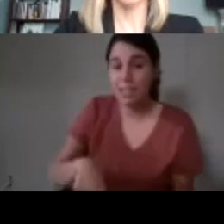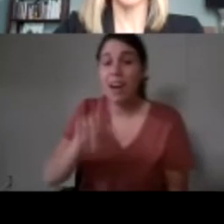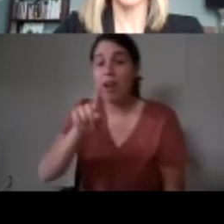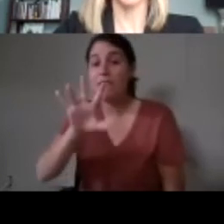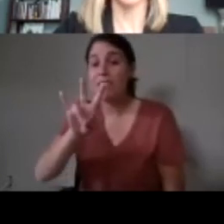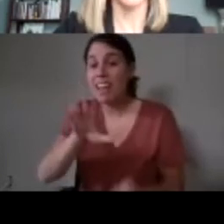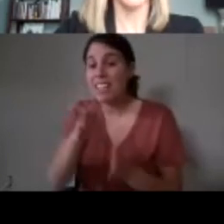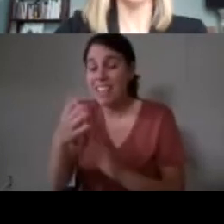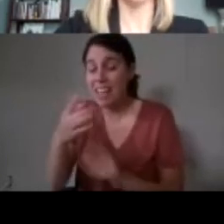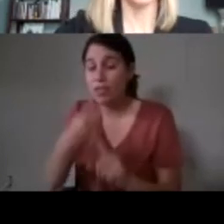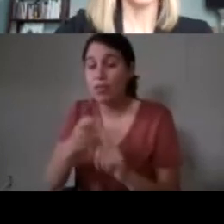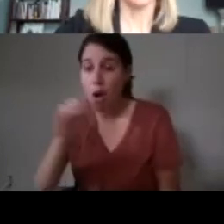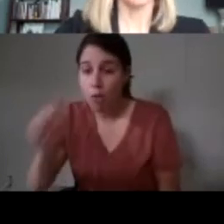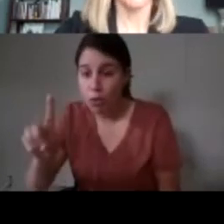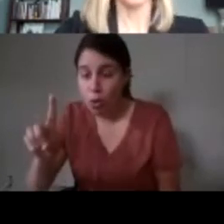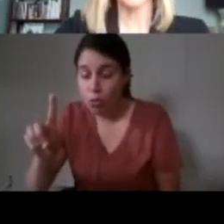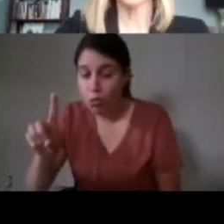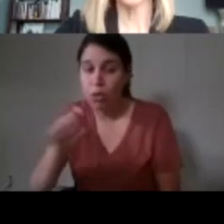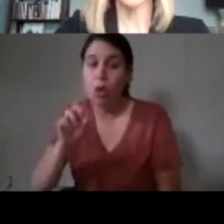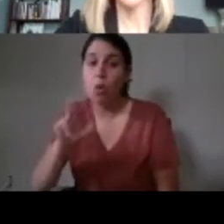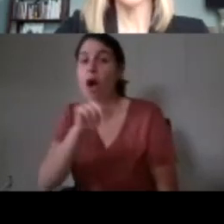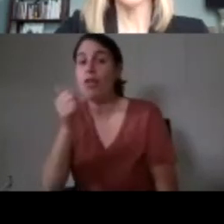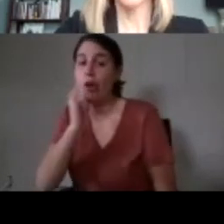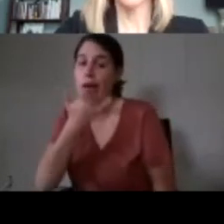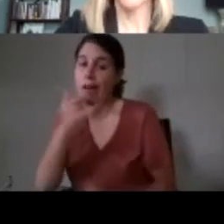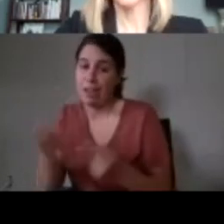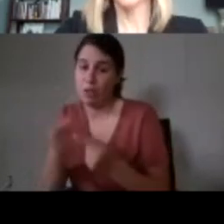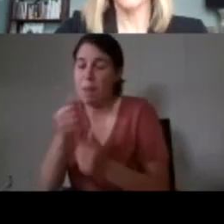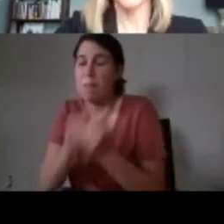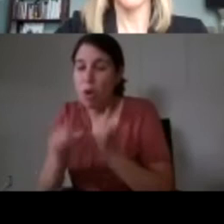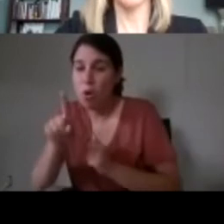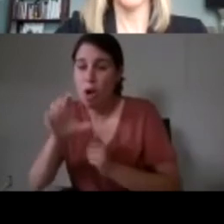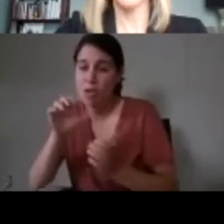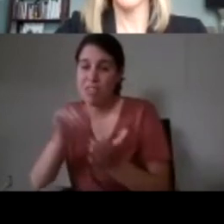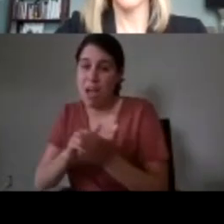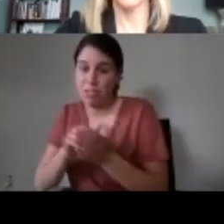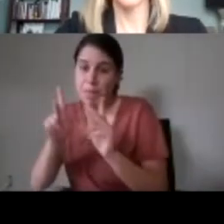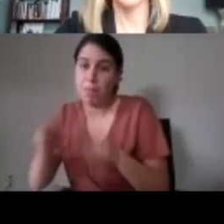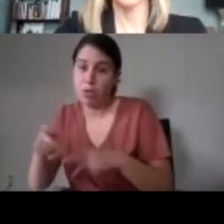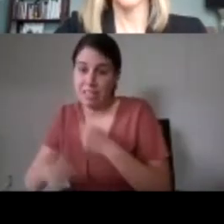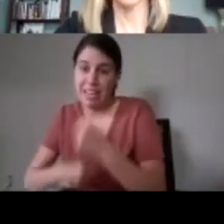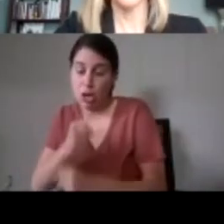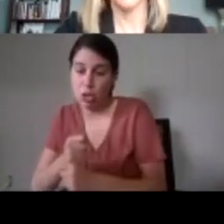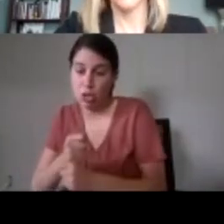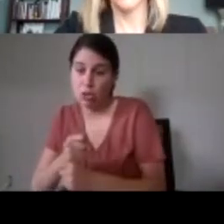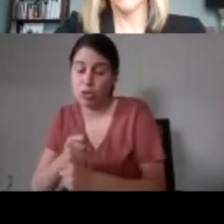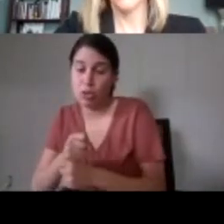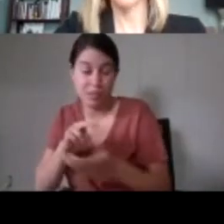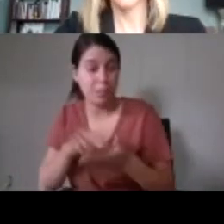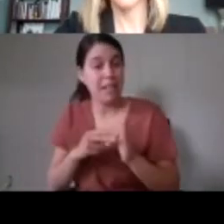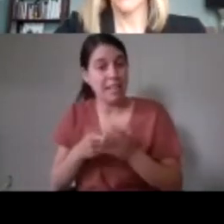accidental overdose or other accidental injury per 100,000 person years. So